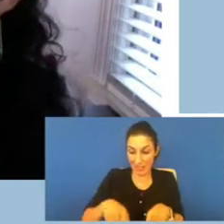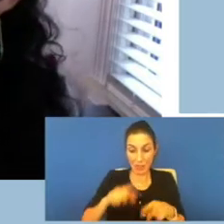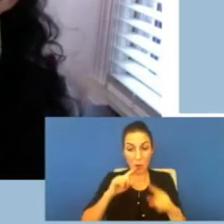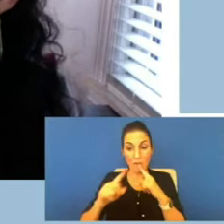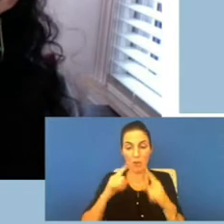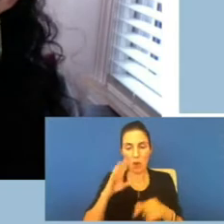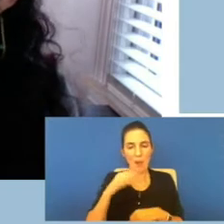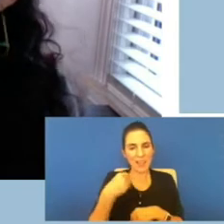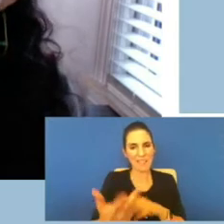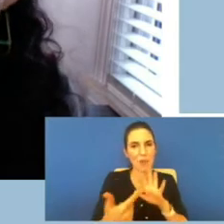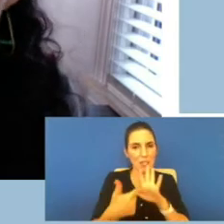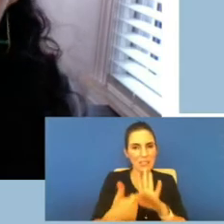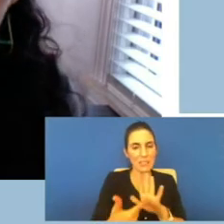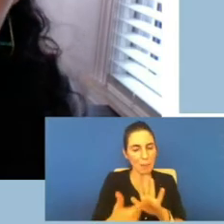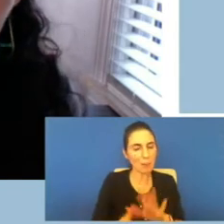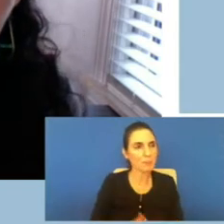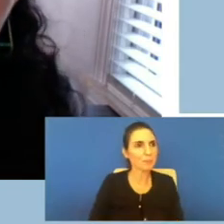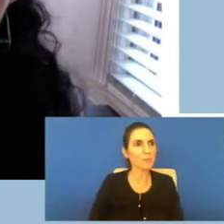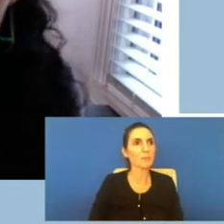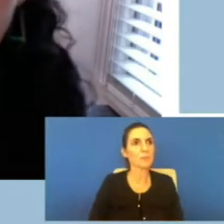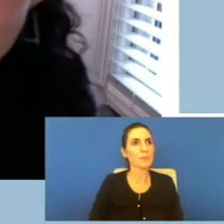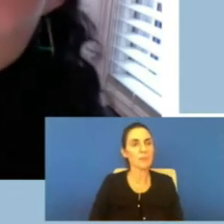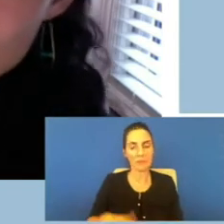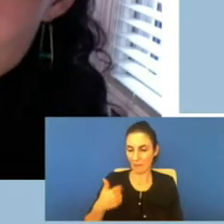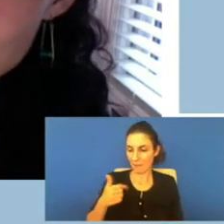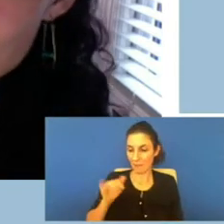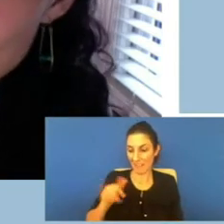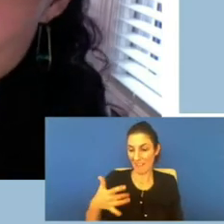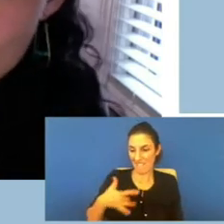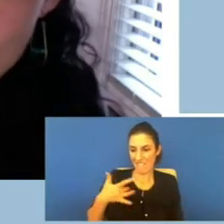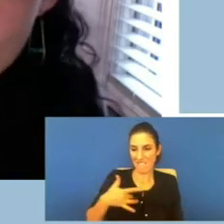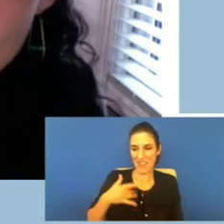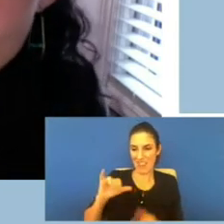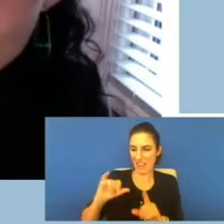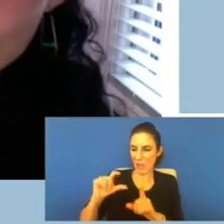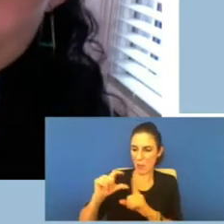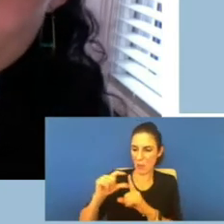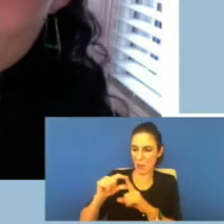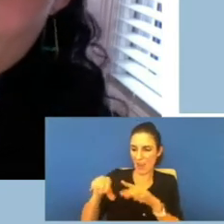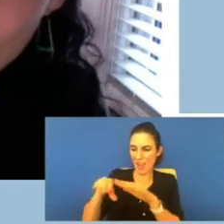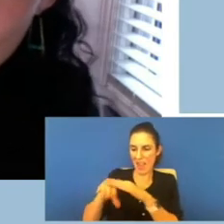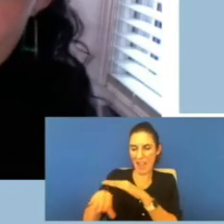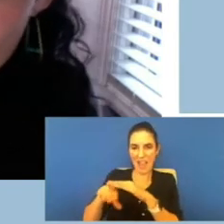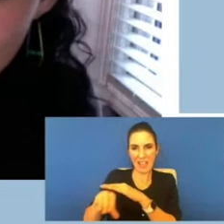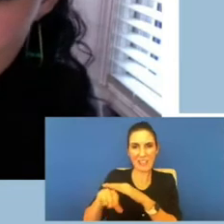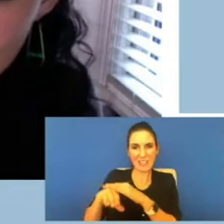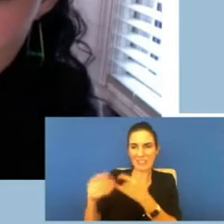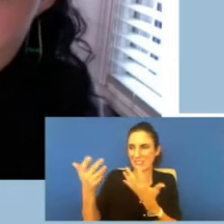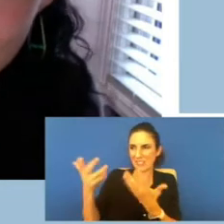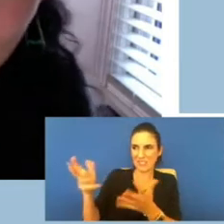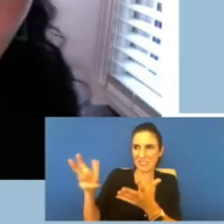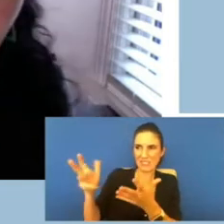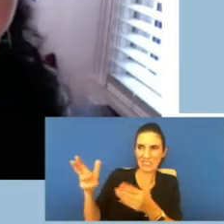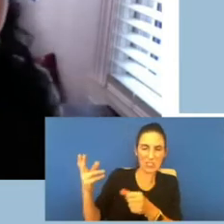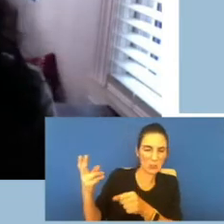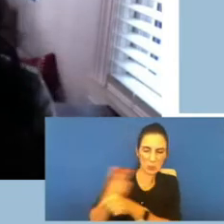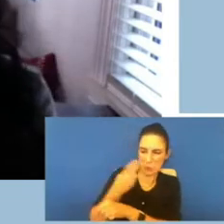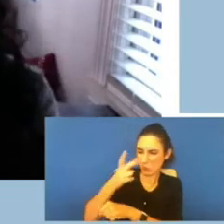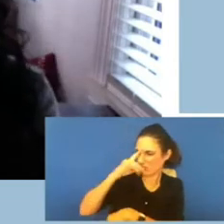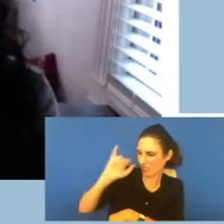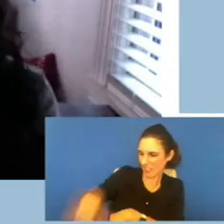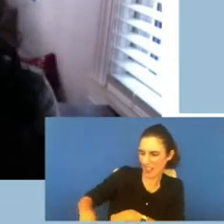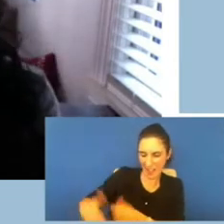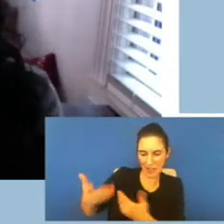example, is that it feels to me like the term access has already been co-opted in that paradigm, because I can get